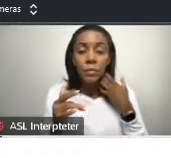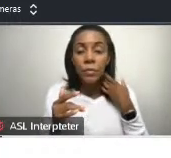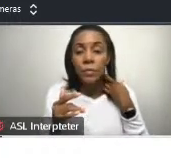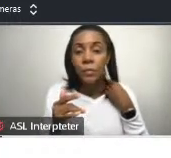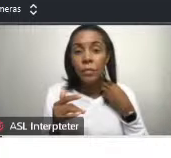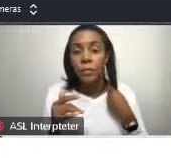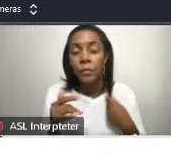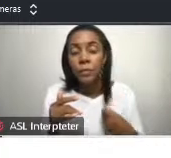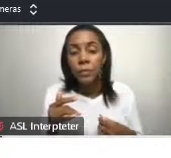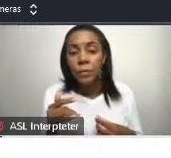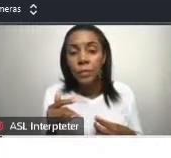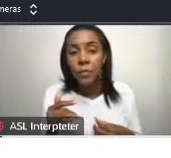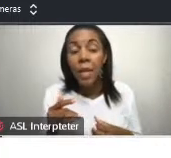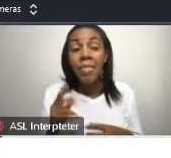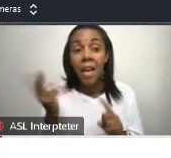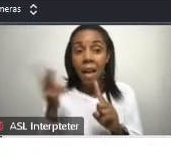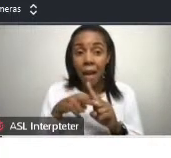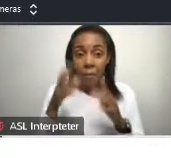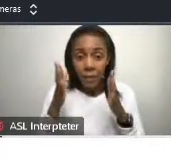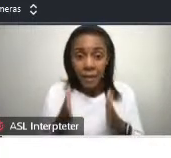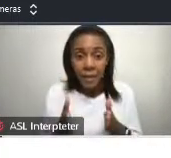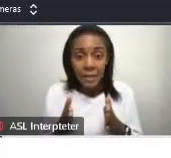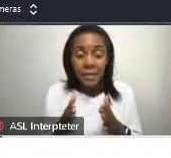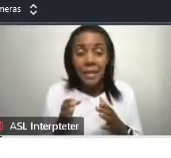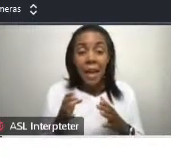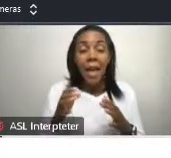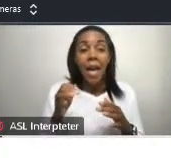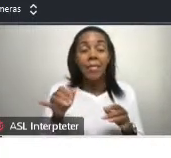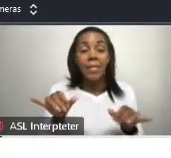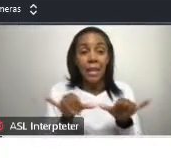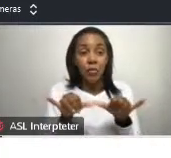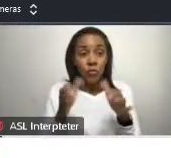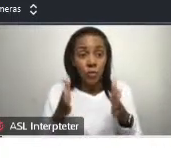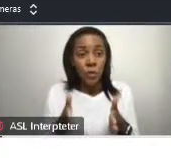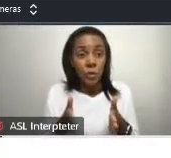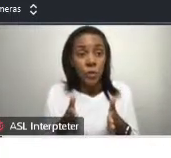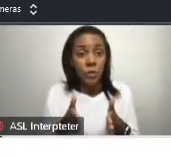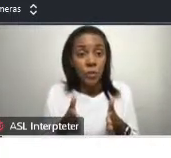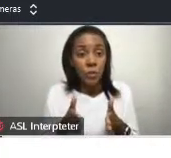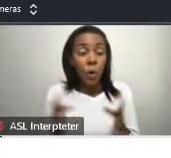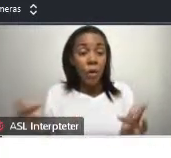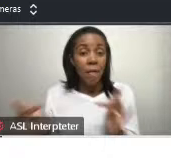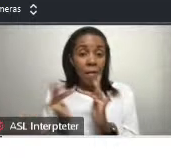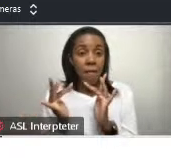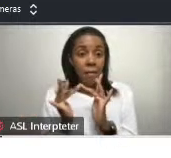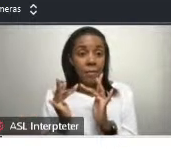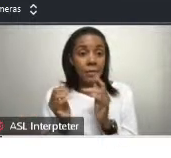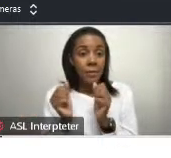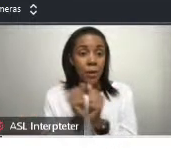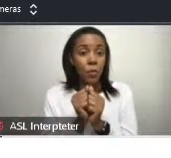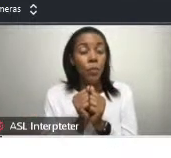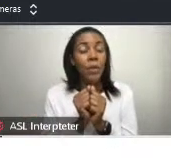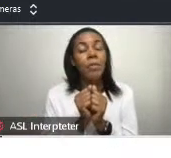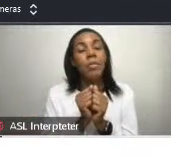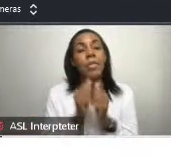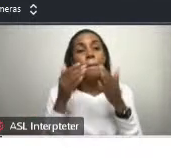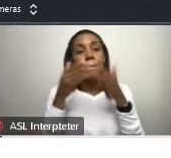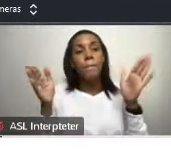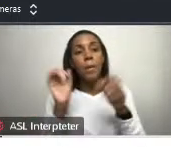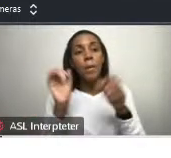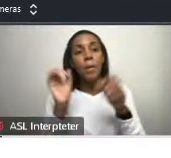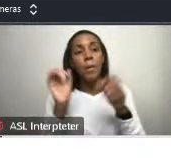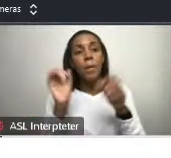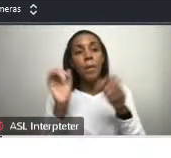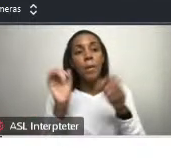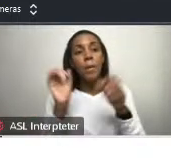the applicant and the applicant's engineers are in contact with Public Works Development,